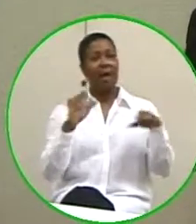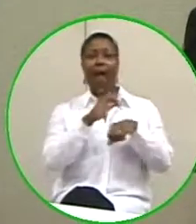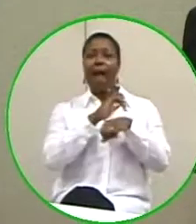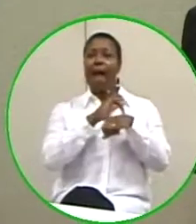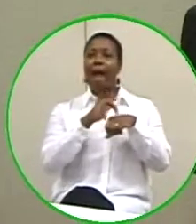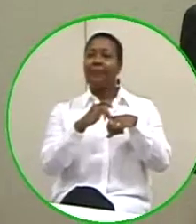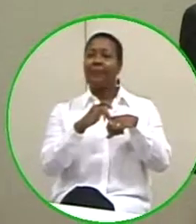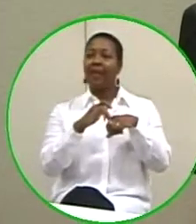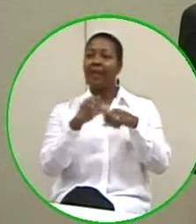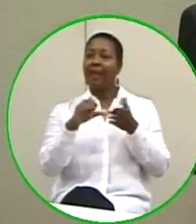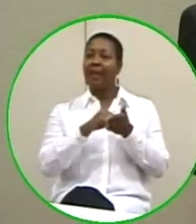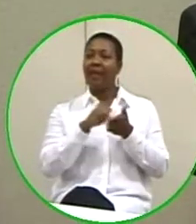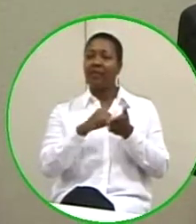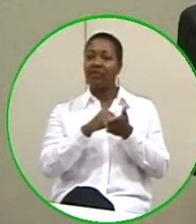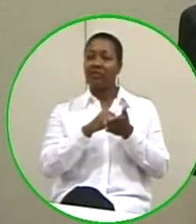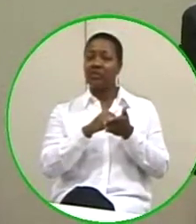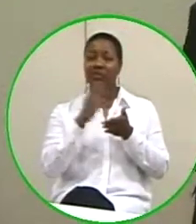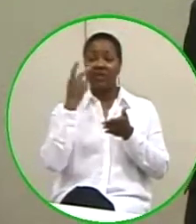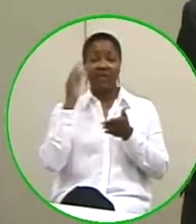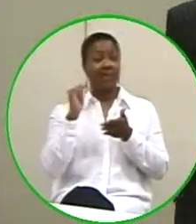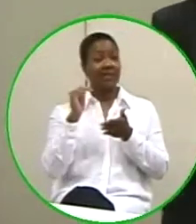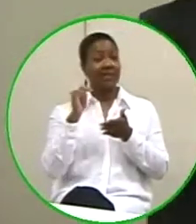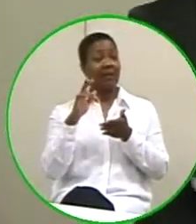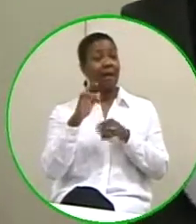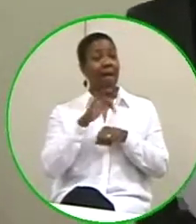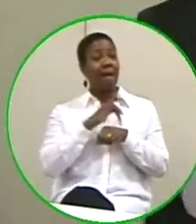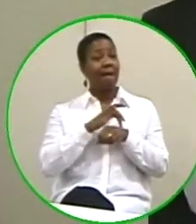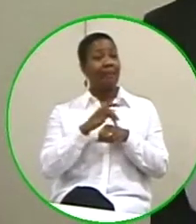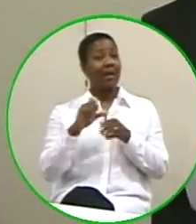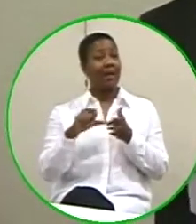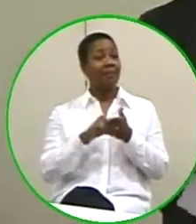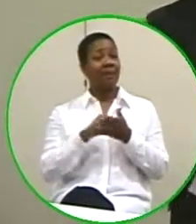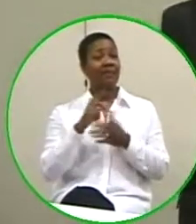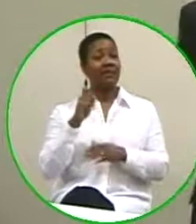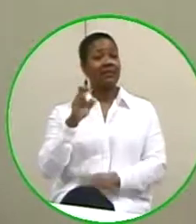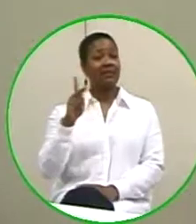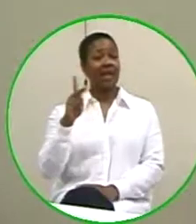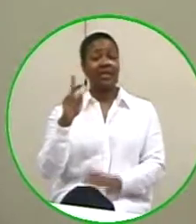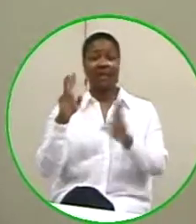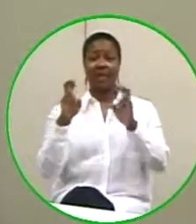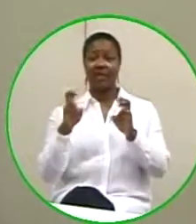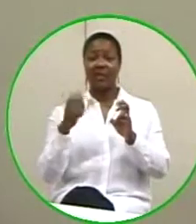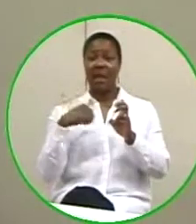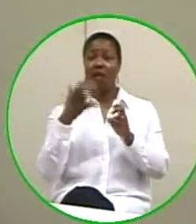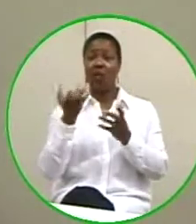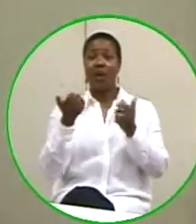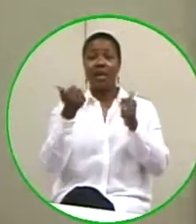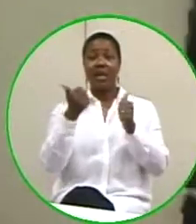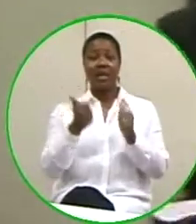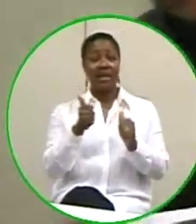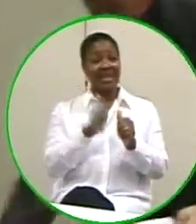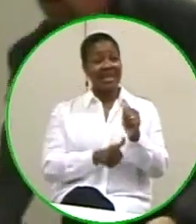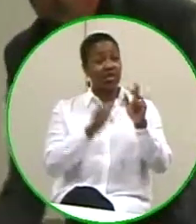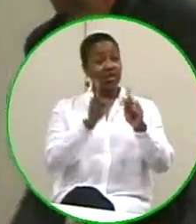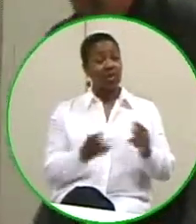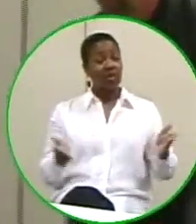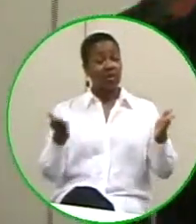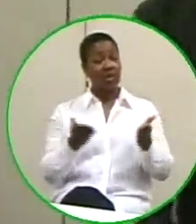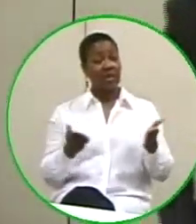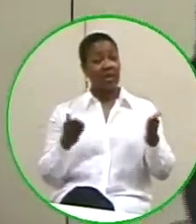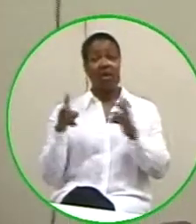page. See this page right here? Task analysis. I want every person here